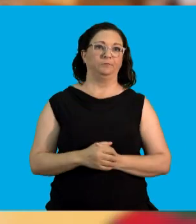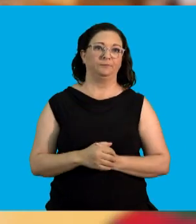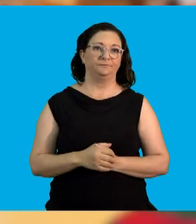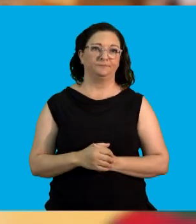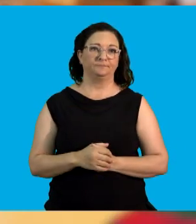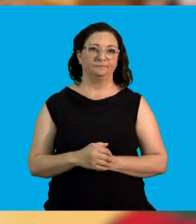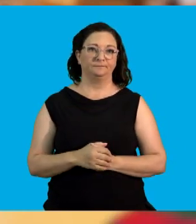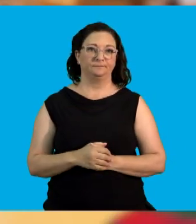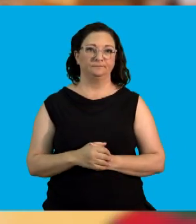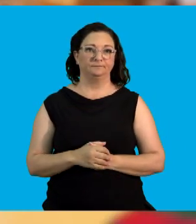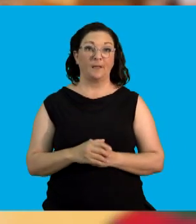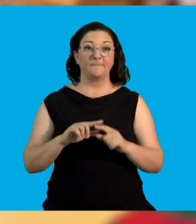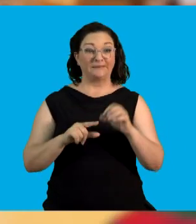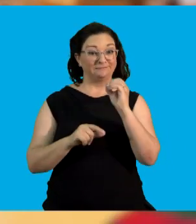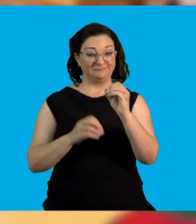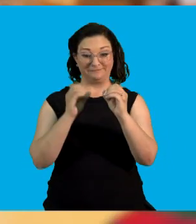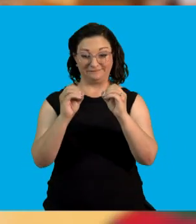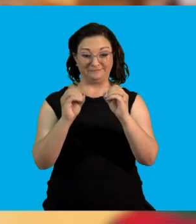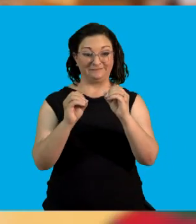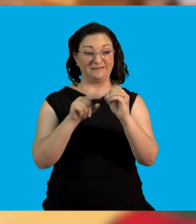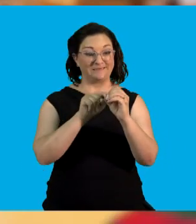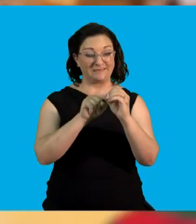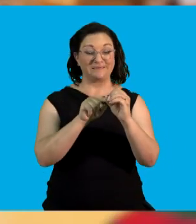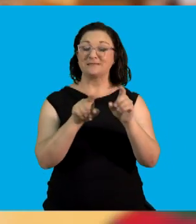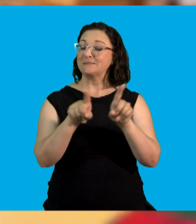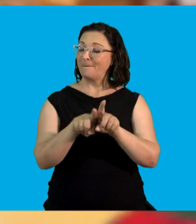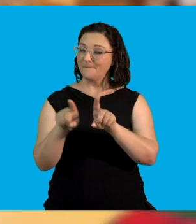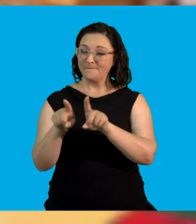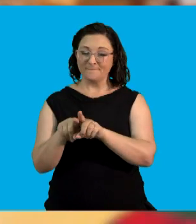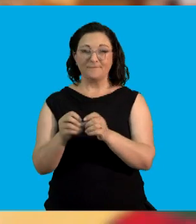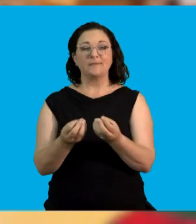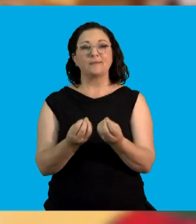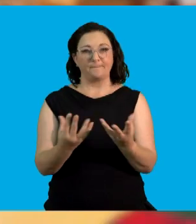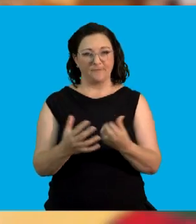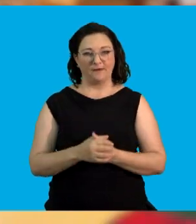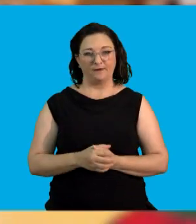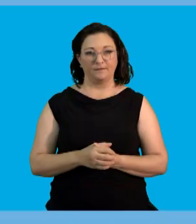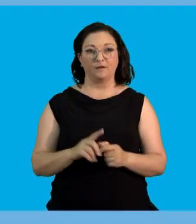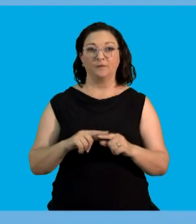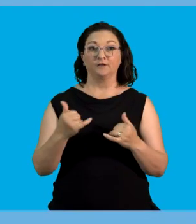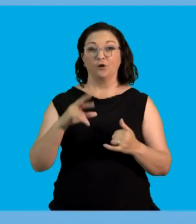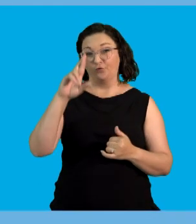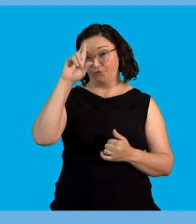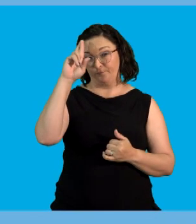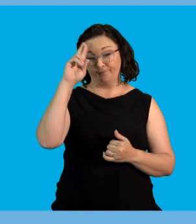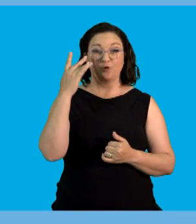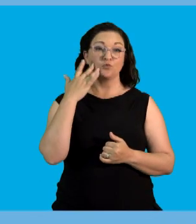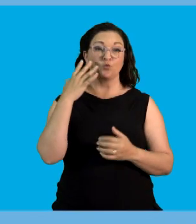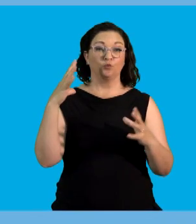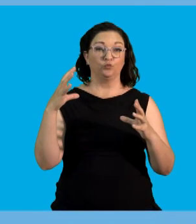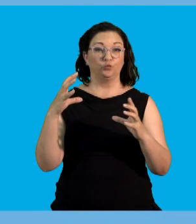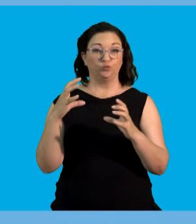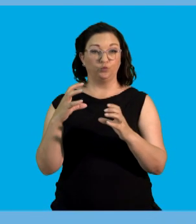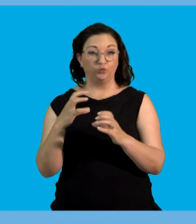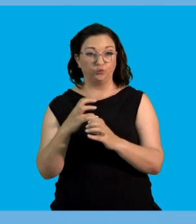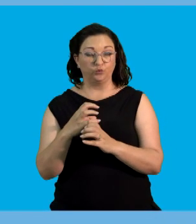The particles and the number of particles remain the same. Just the spaces between them that increases. And also, they contract. Remember, when